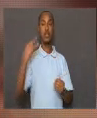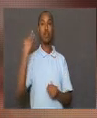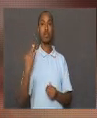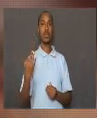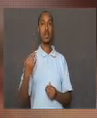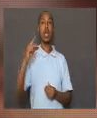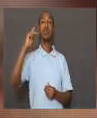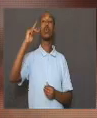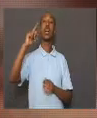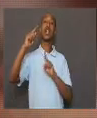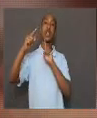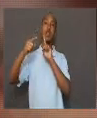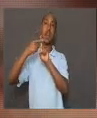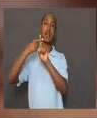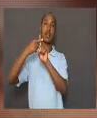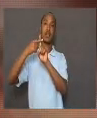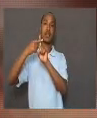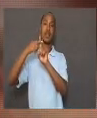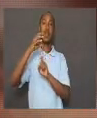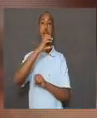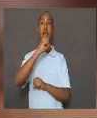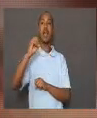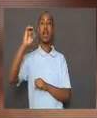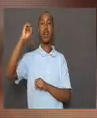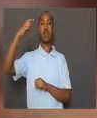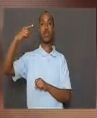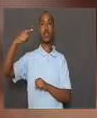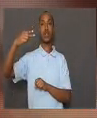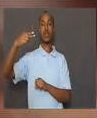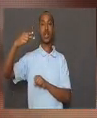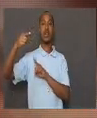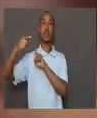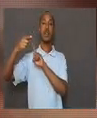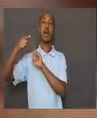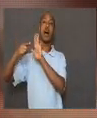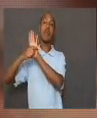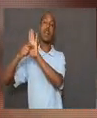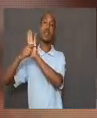forms potassium plus and hydroxide ion.